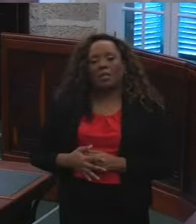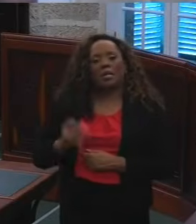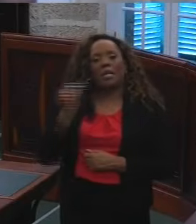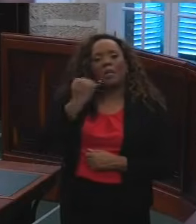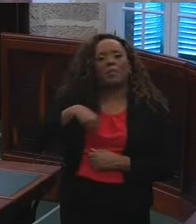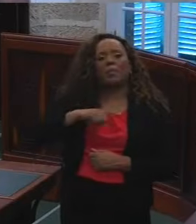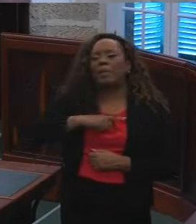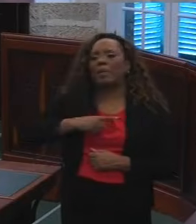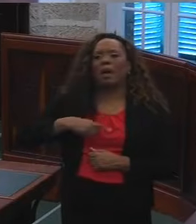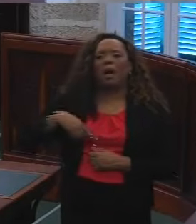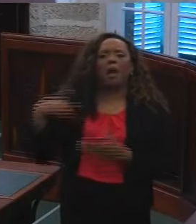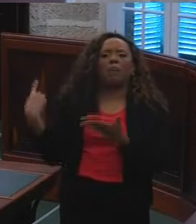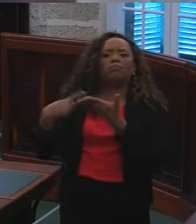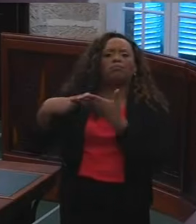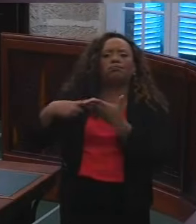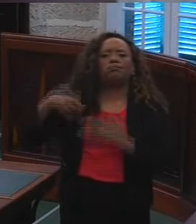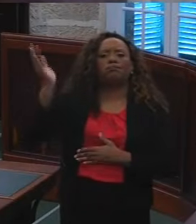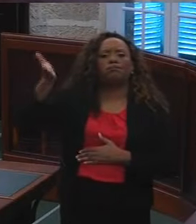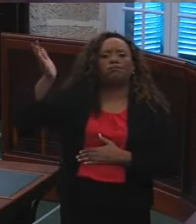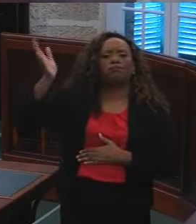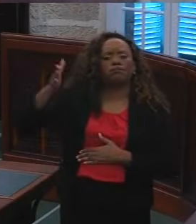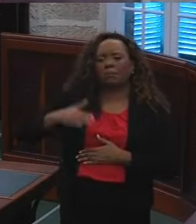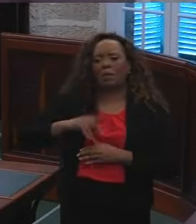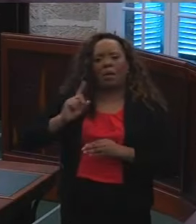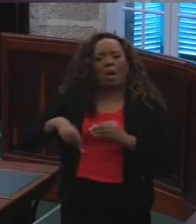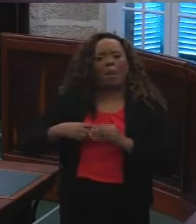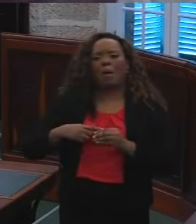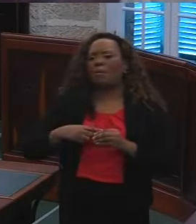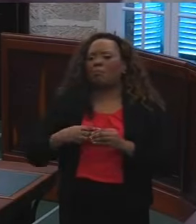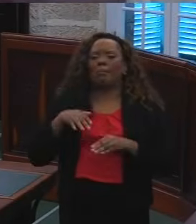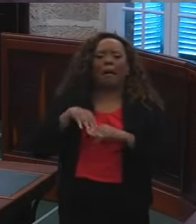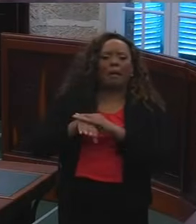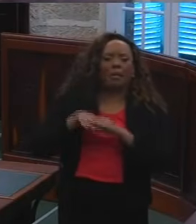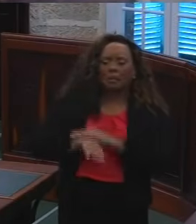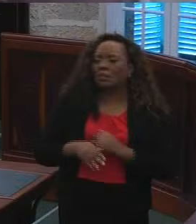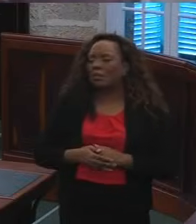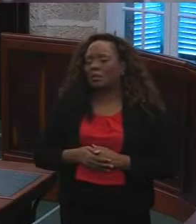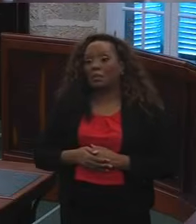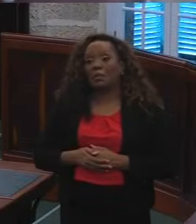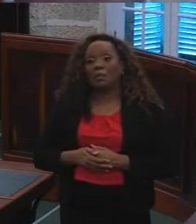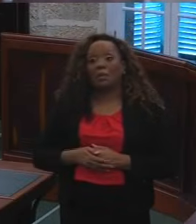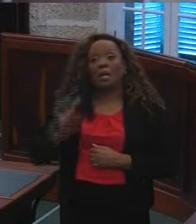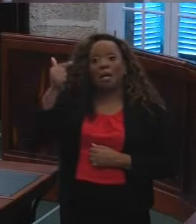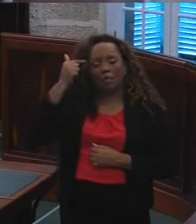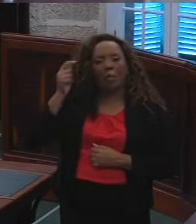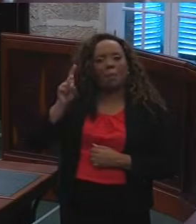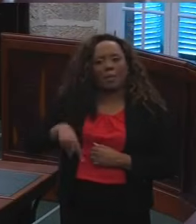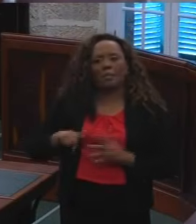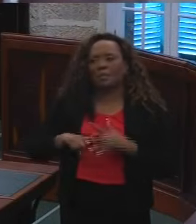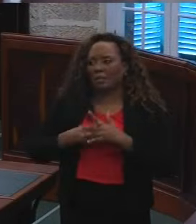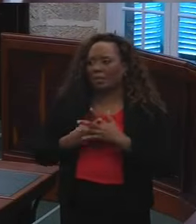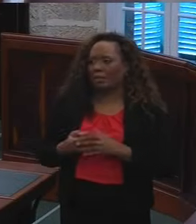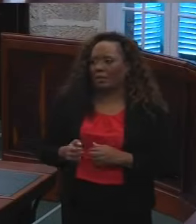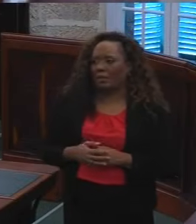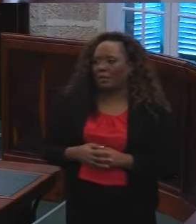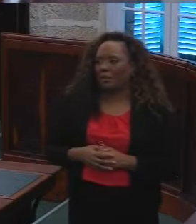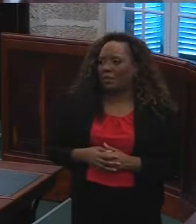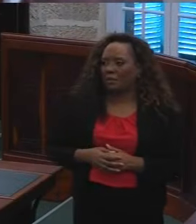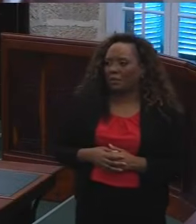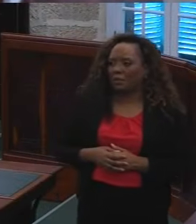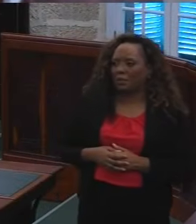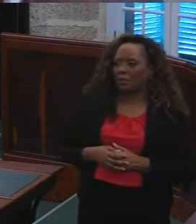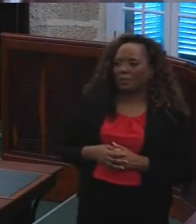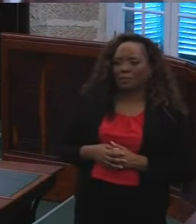have seen when you came into the precincts, that there are two big disabled parkings, fully colored in